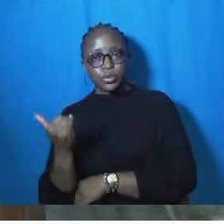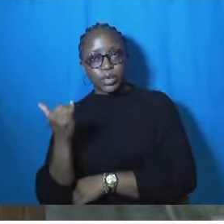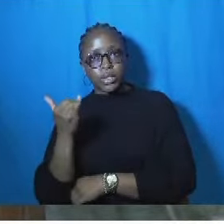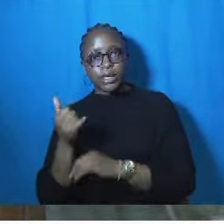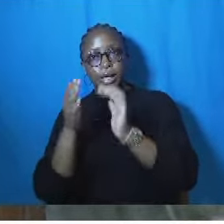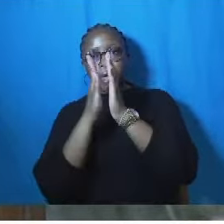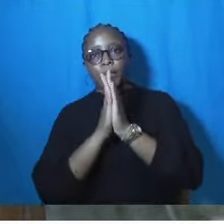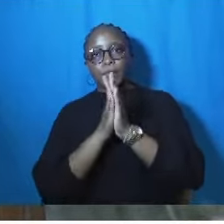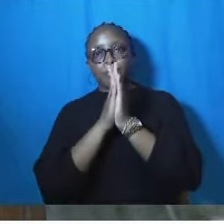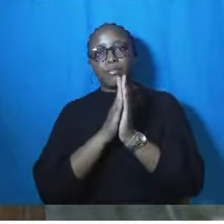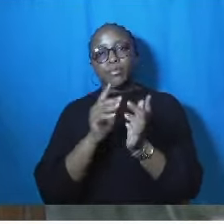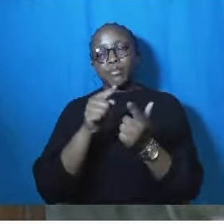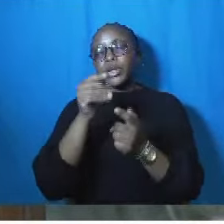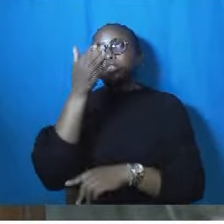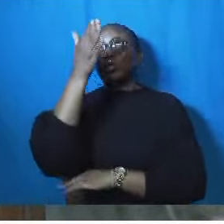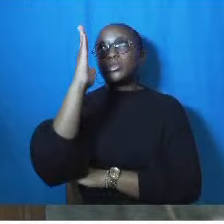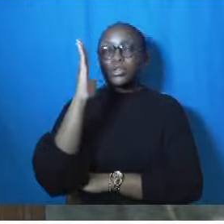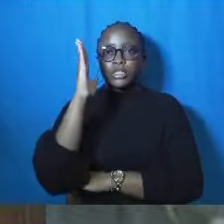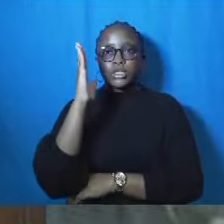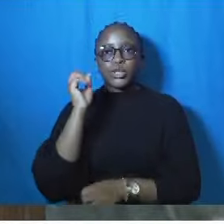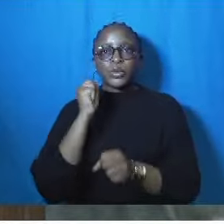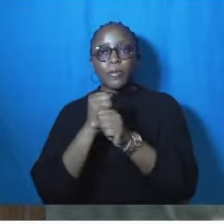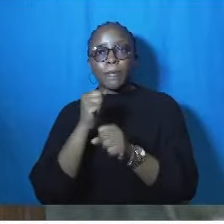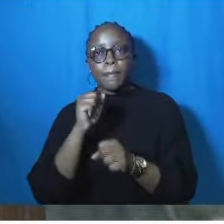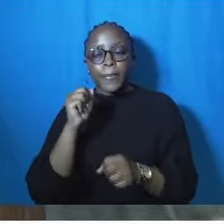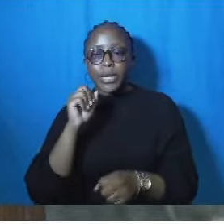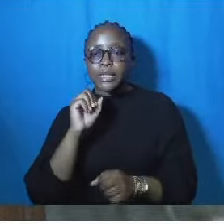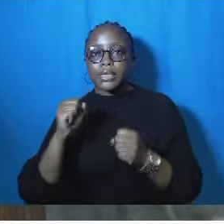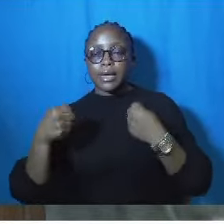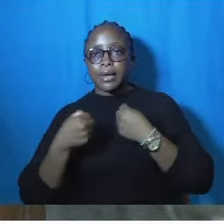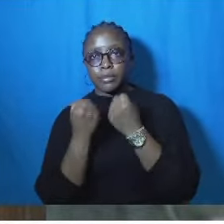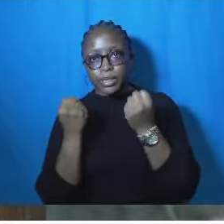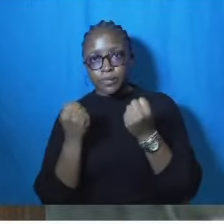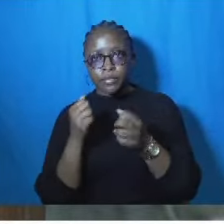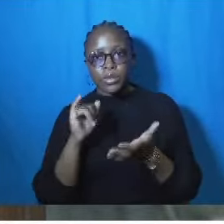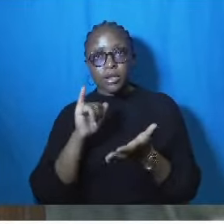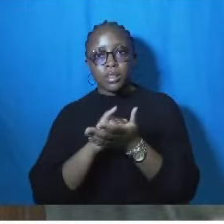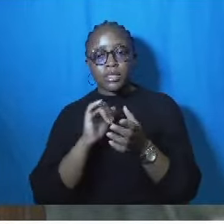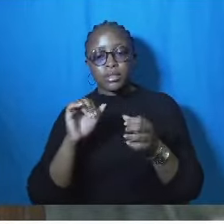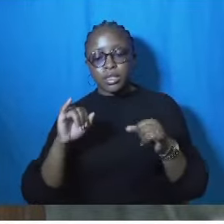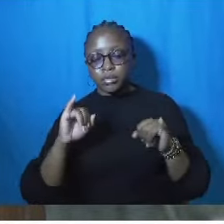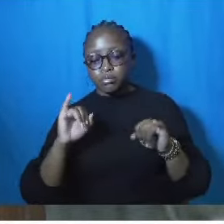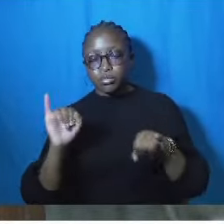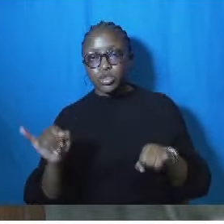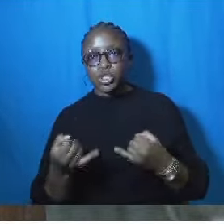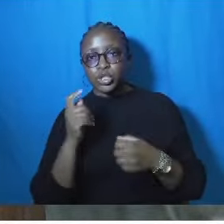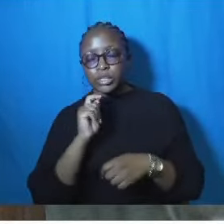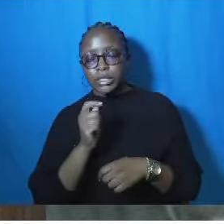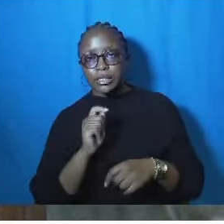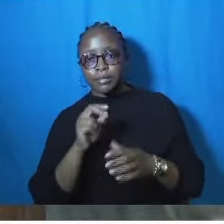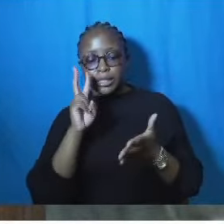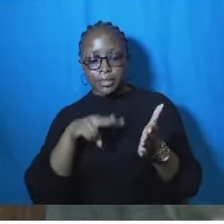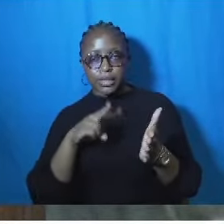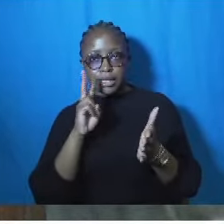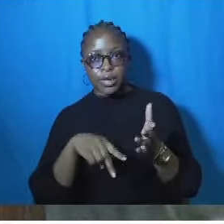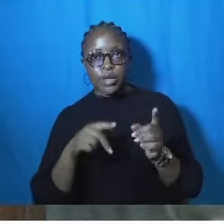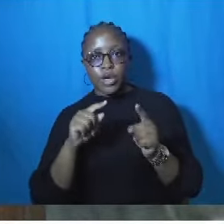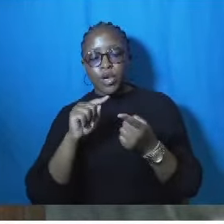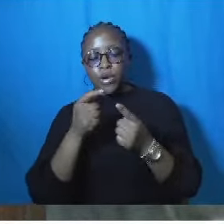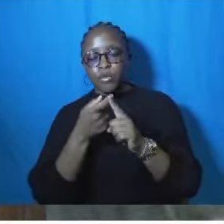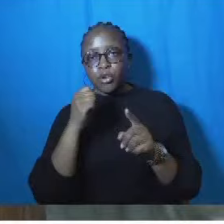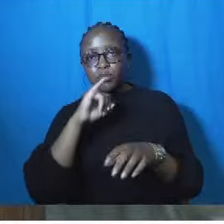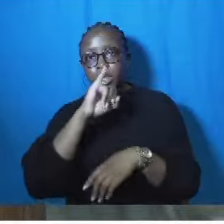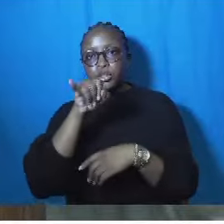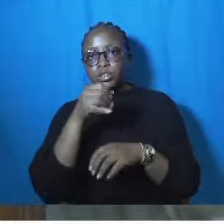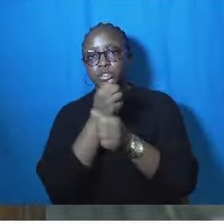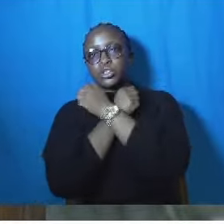happen. That was our New Testament reading from John chapter 17. Now the Gospel of John is the